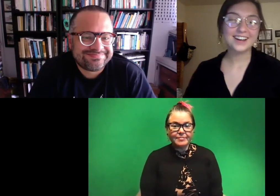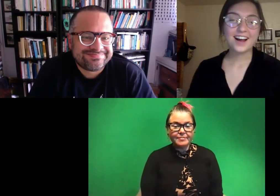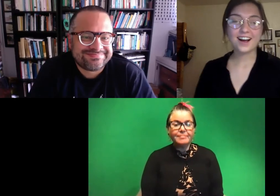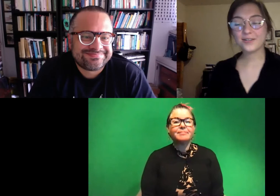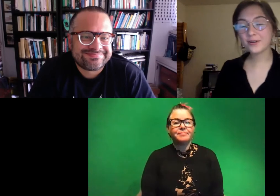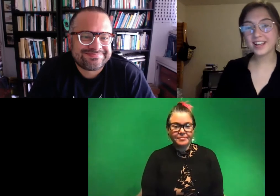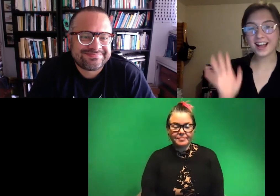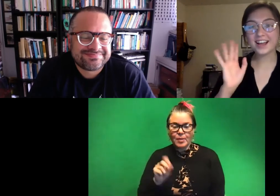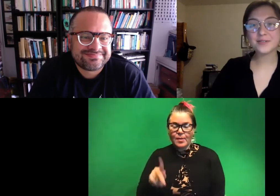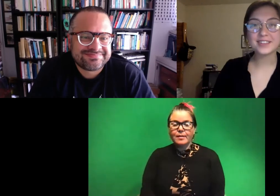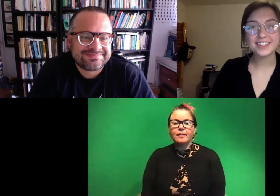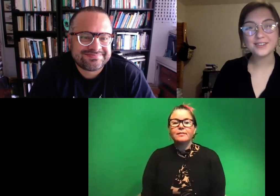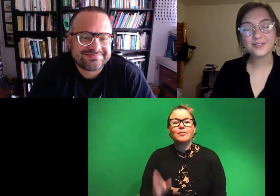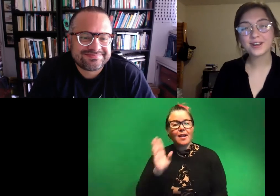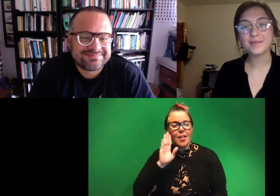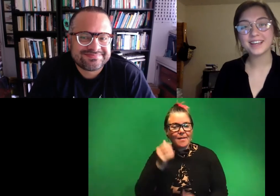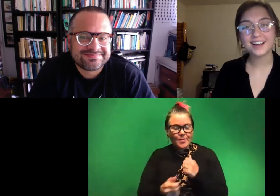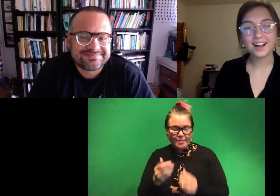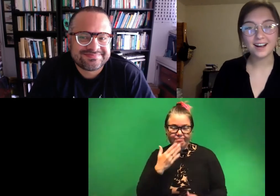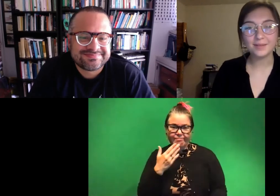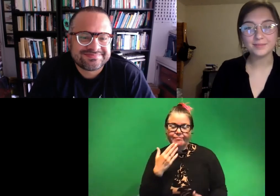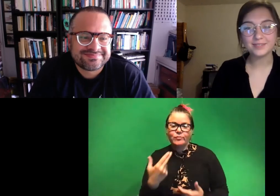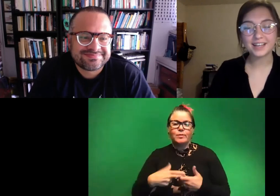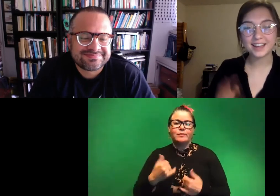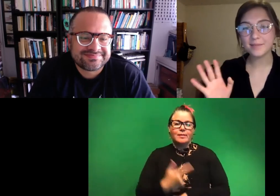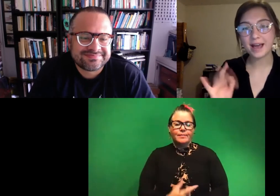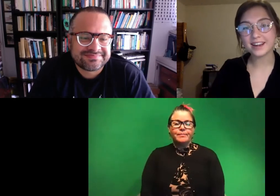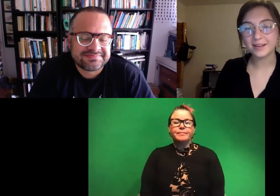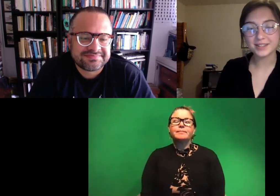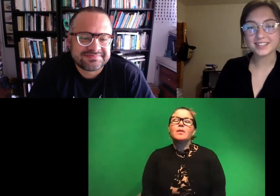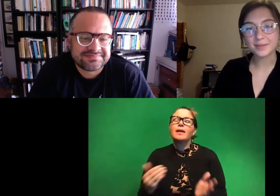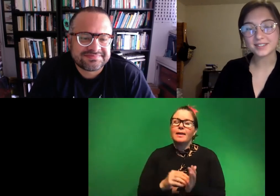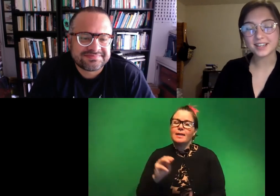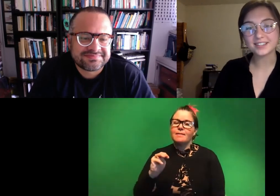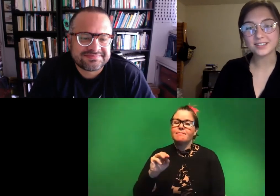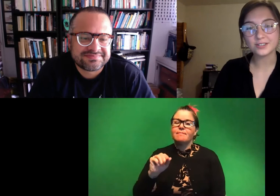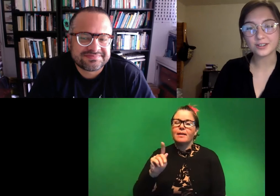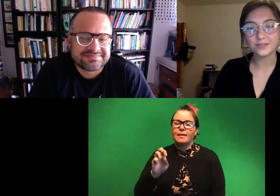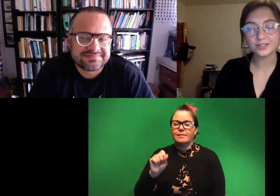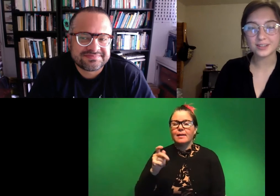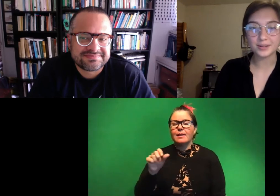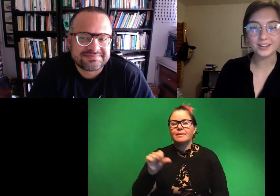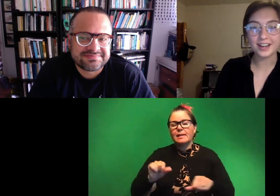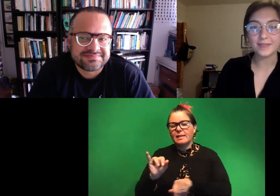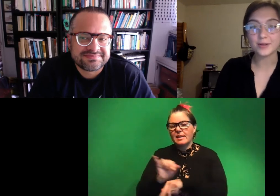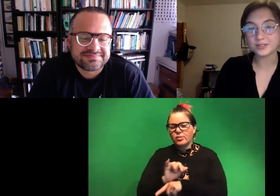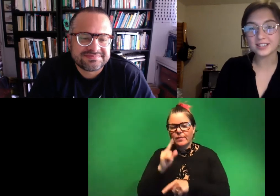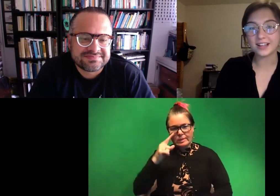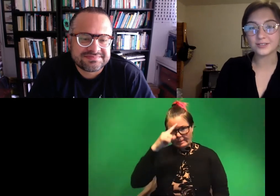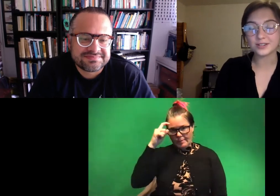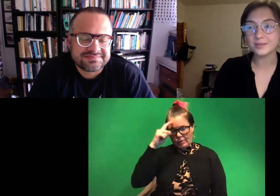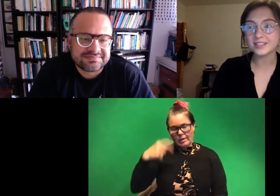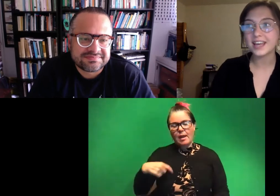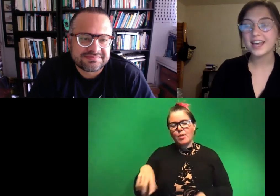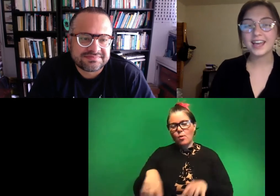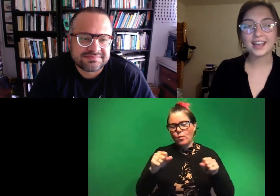Okay. Well, great. Hi, everyone. Thank you all for coming. Again, I'm Maddie. I'm the Skype a Scientist intern for the summer, and I've been hosting the